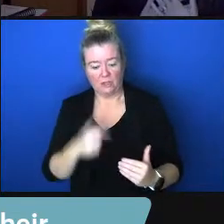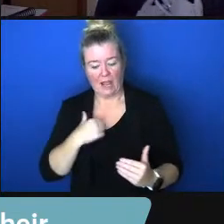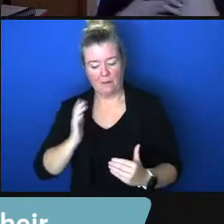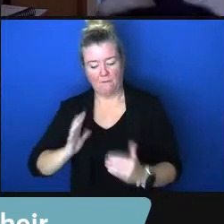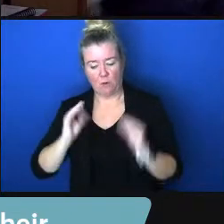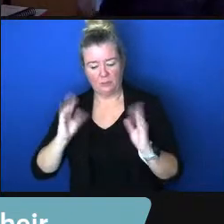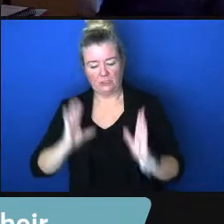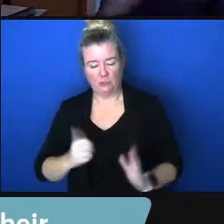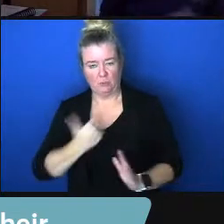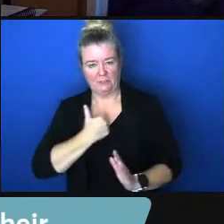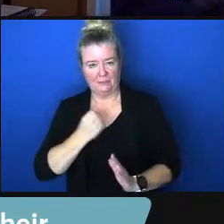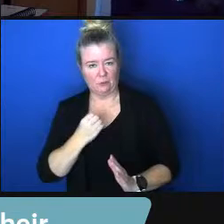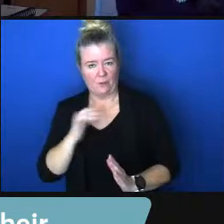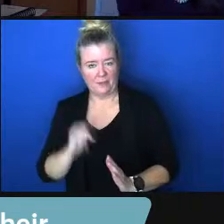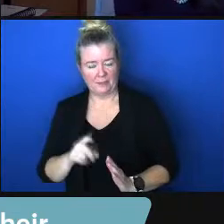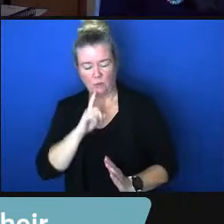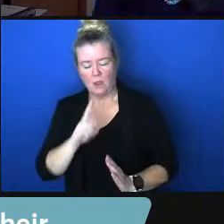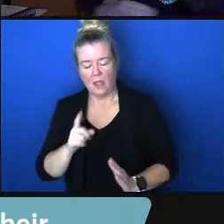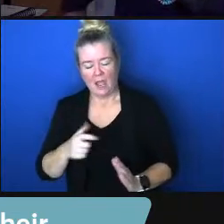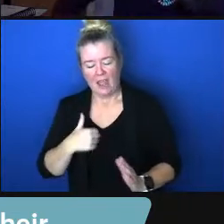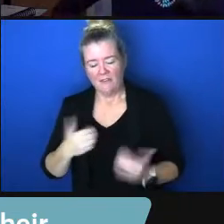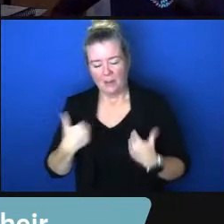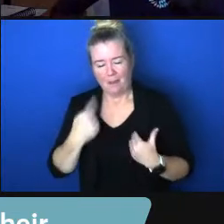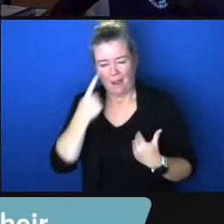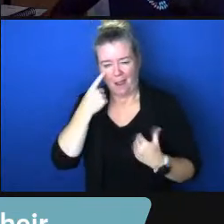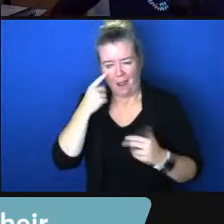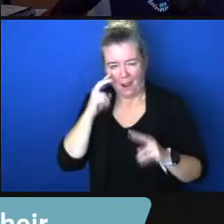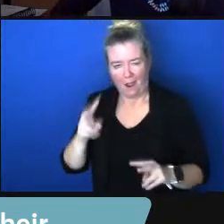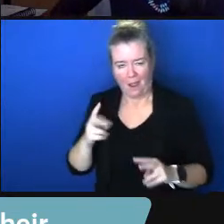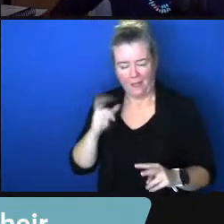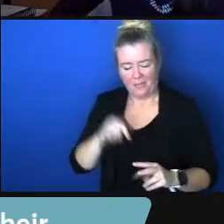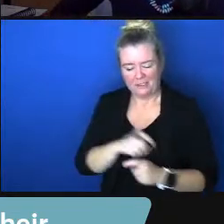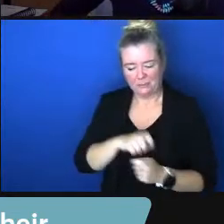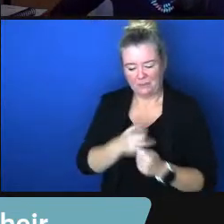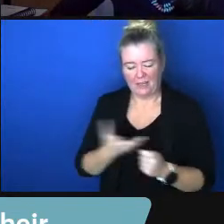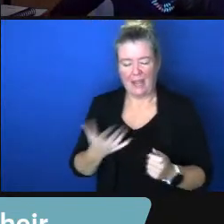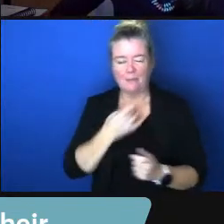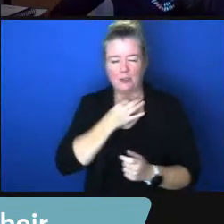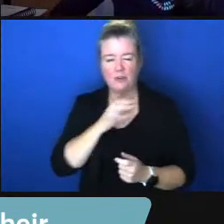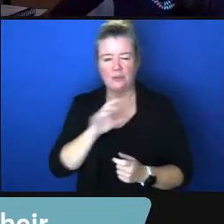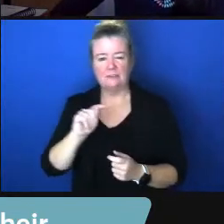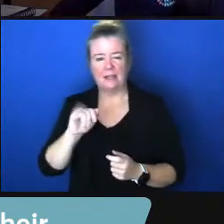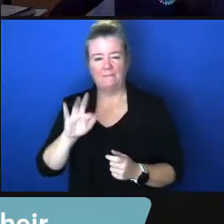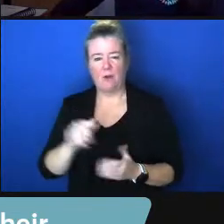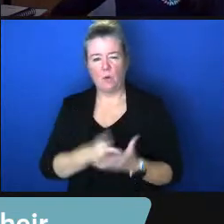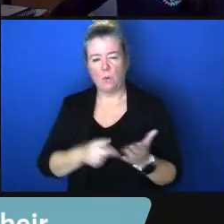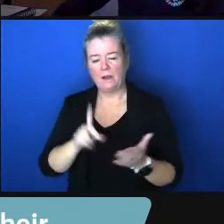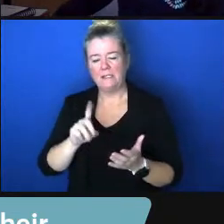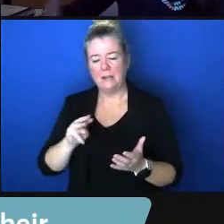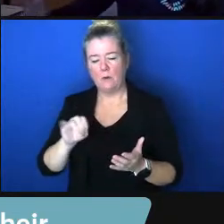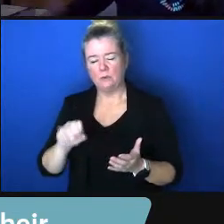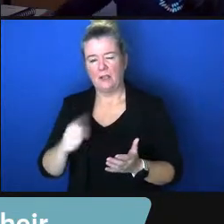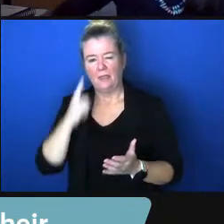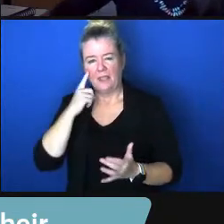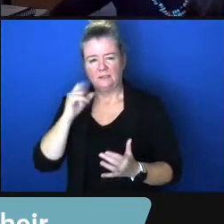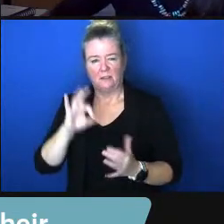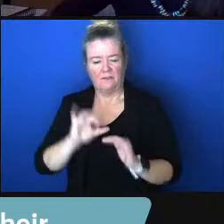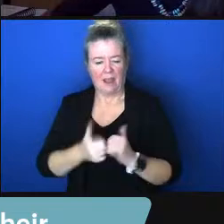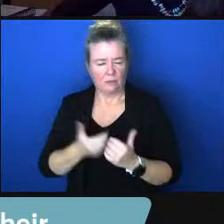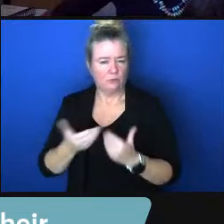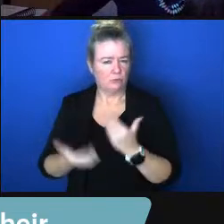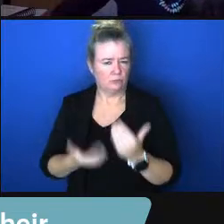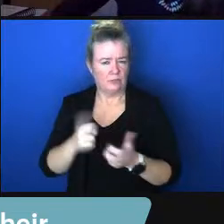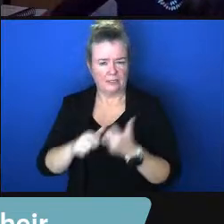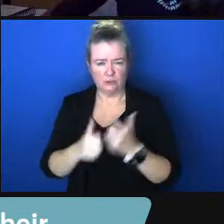teacher myself, so this is certainly something I've had my eye on. I'm curious, Taifa, what you or what DEMOS is saying about this